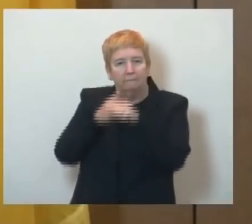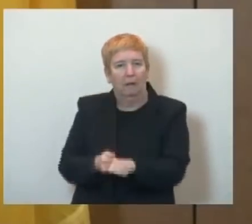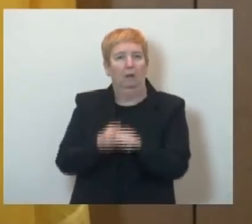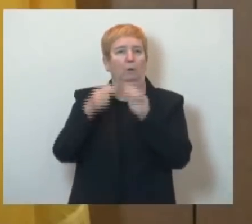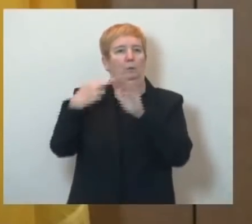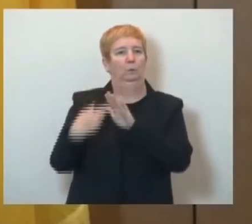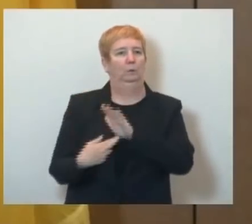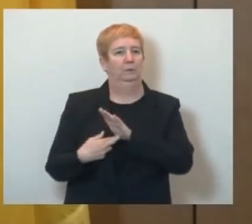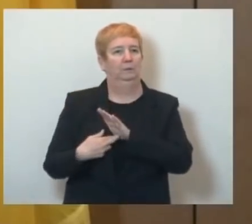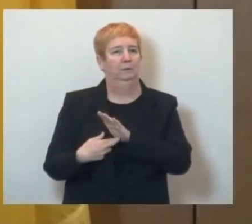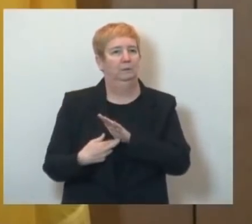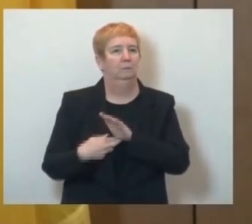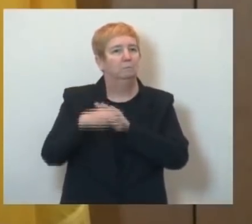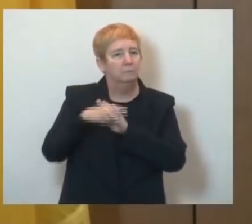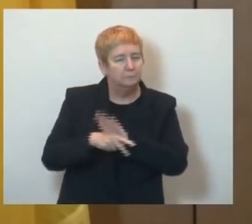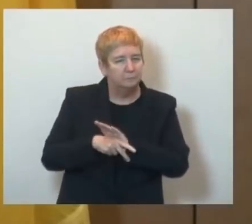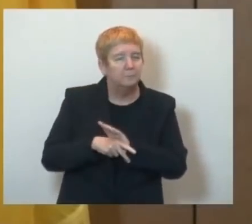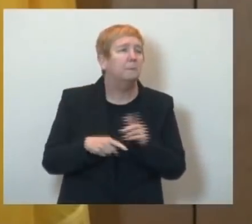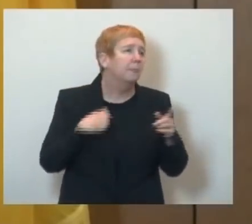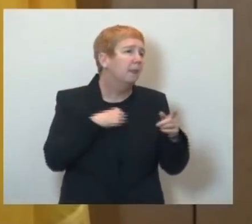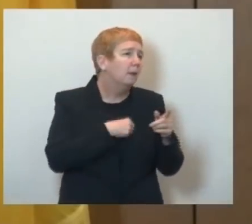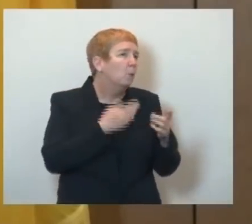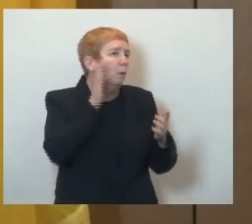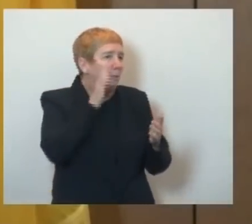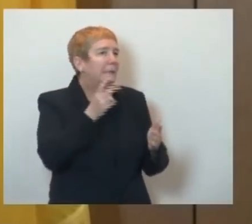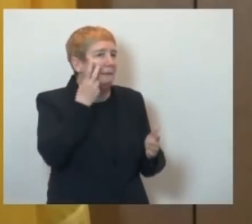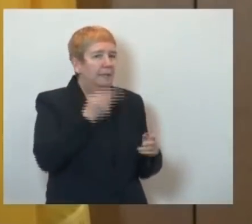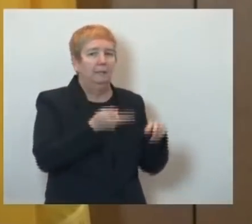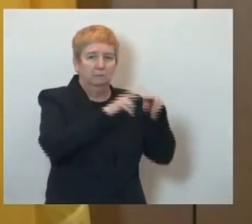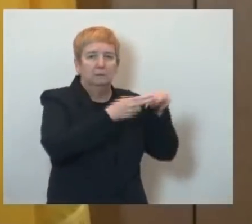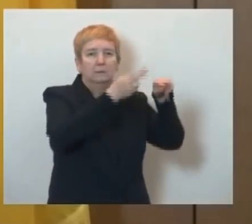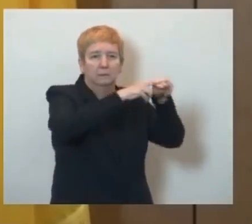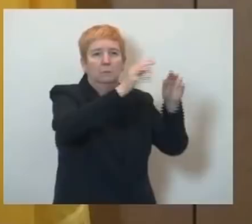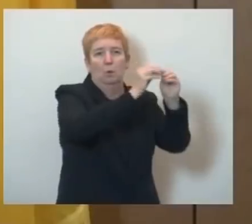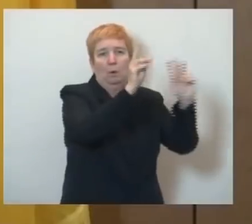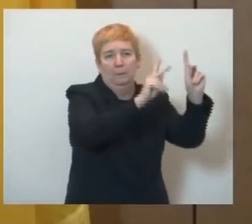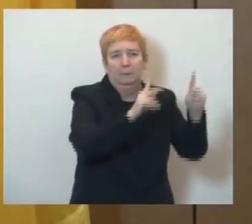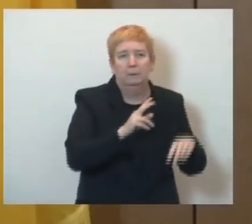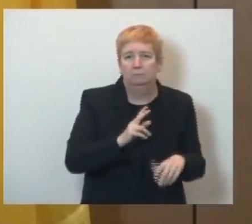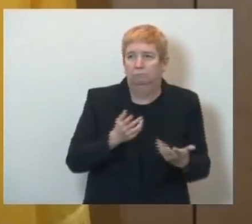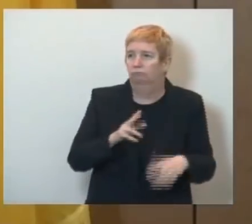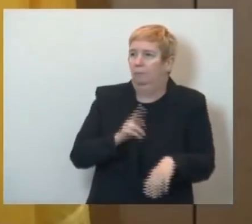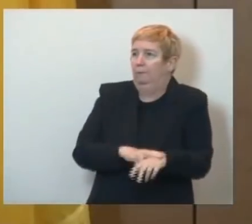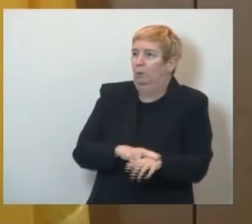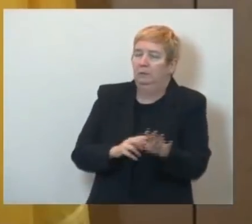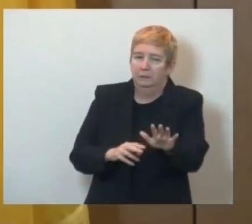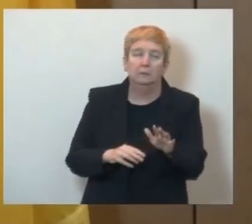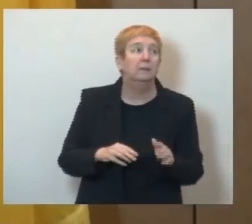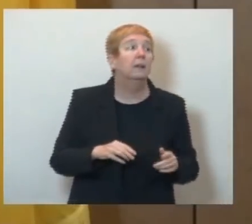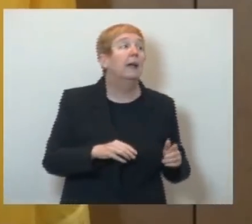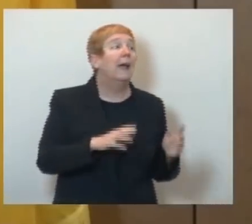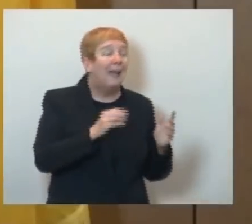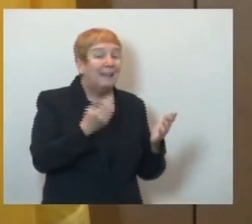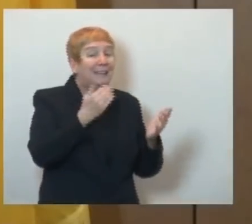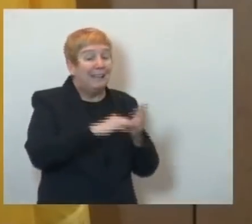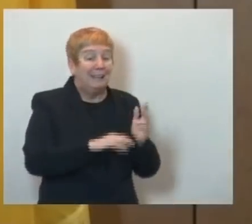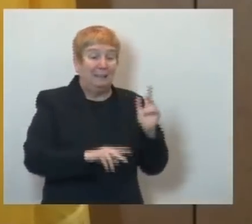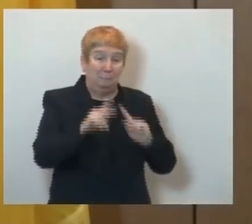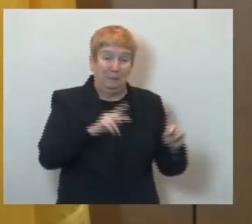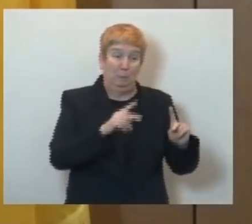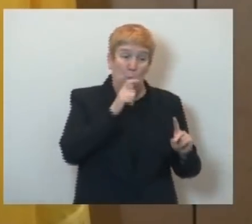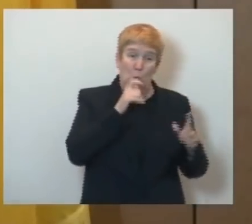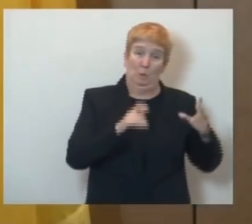And we're going to keep seeing increases in cases while we do that. There's no question with the number of asymptomatic